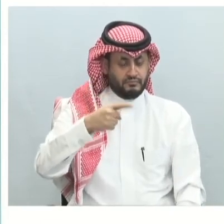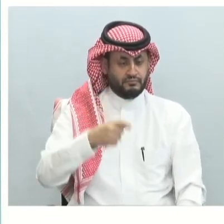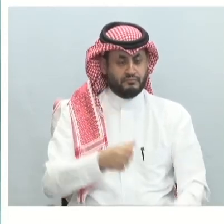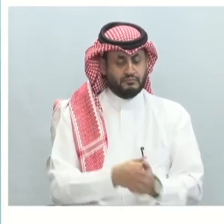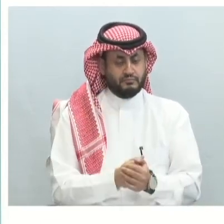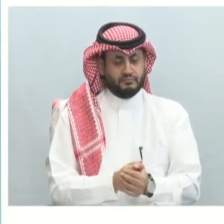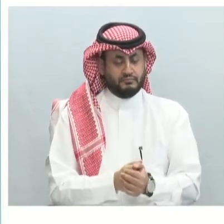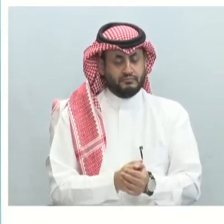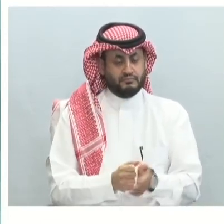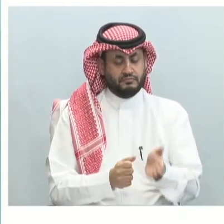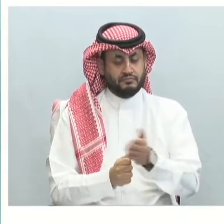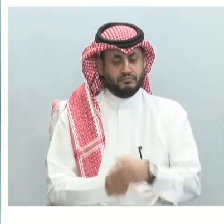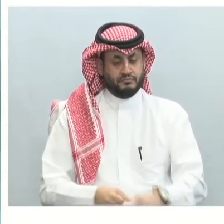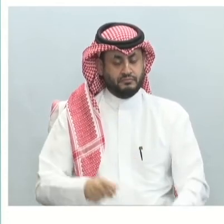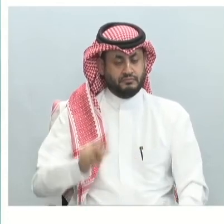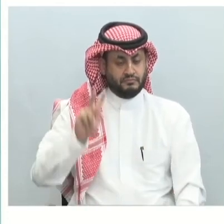D-O-I-N-G. Then we have karate,